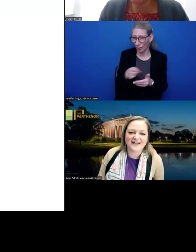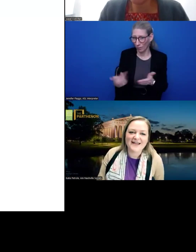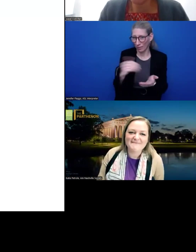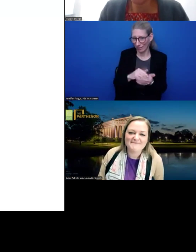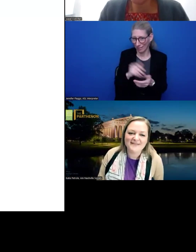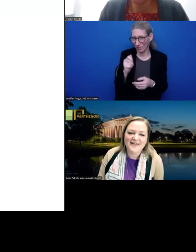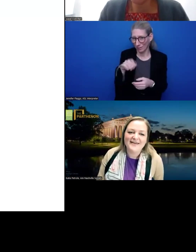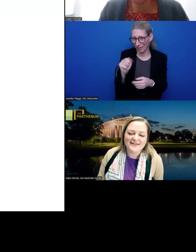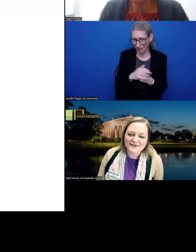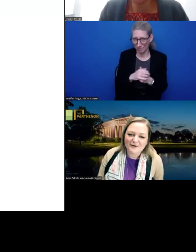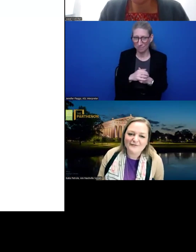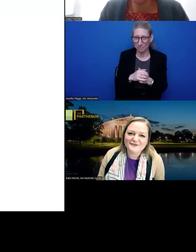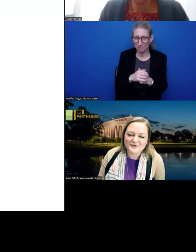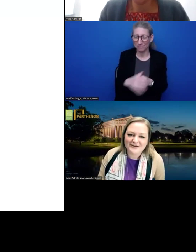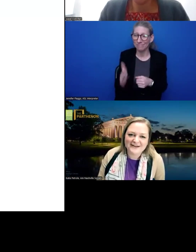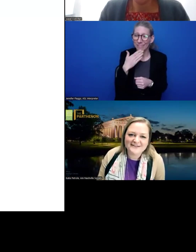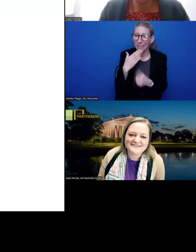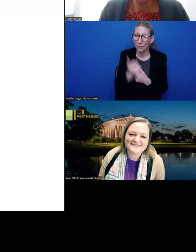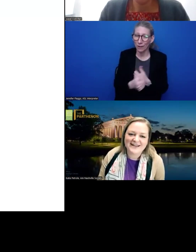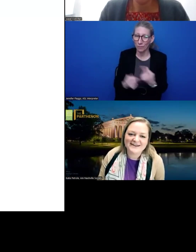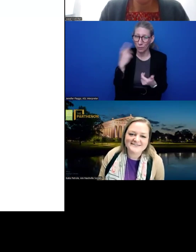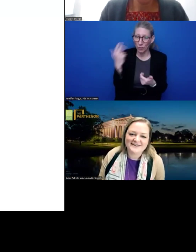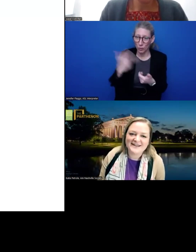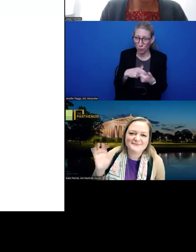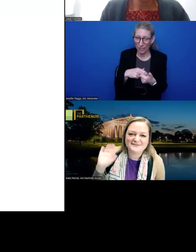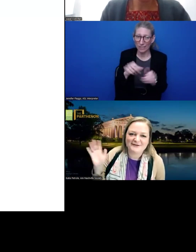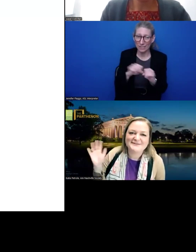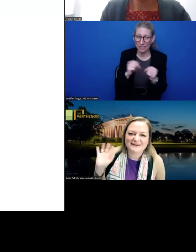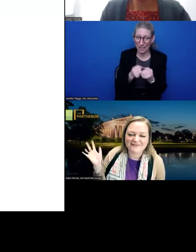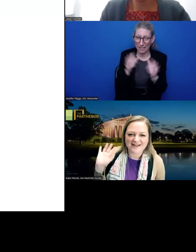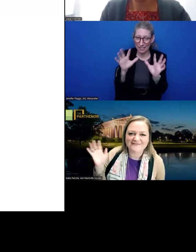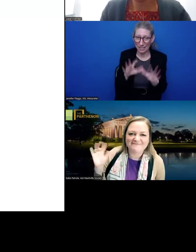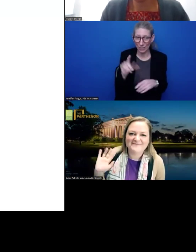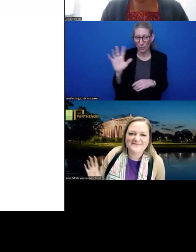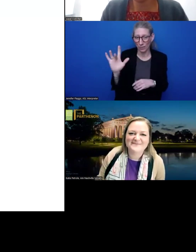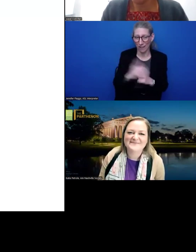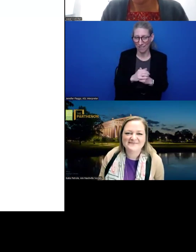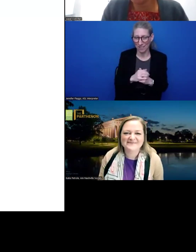the AIA. Thank you all for joining Society Sunday 2025.